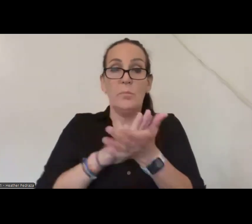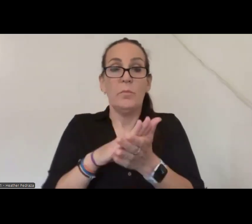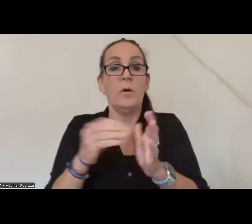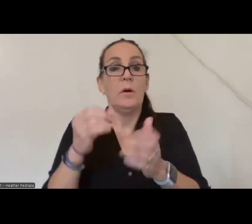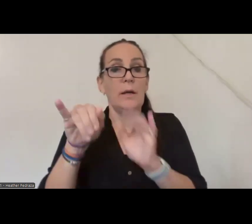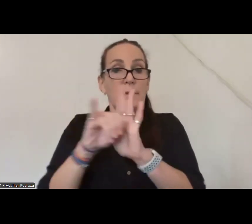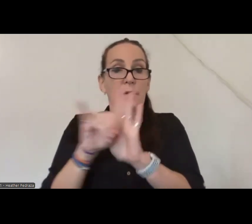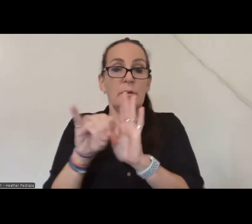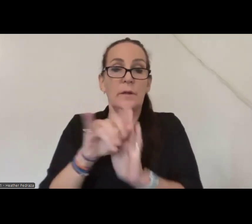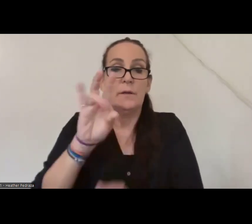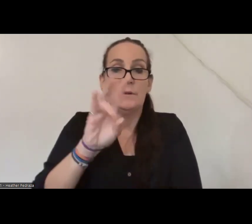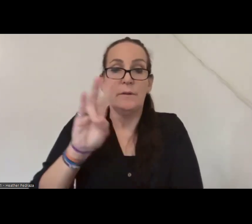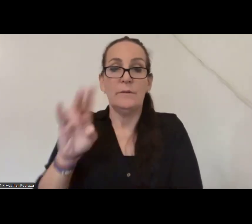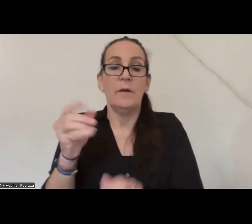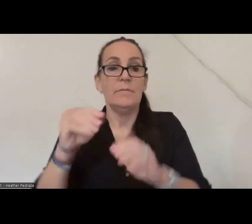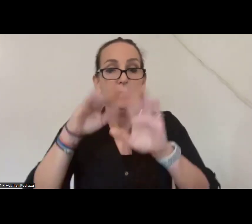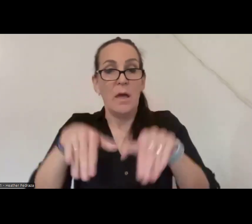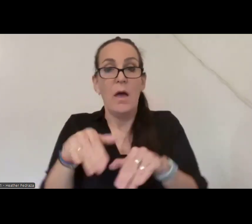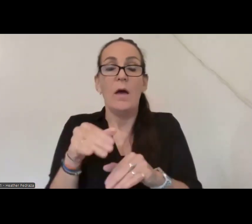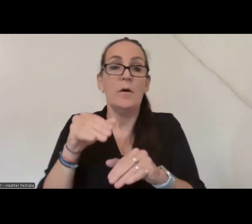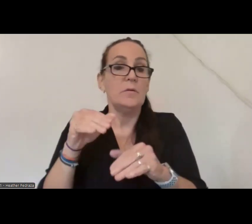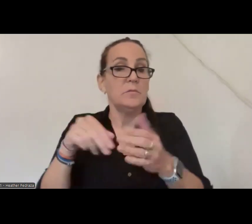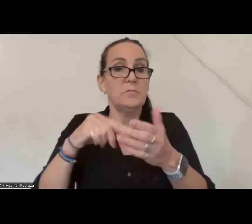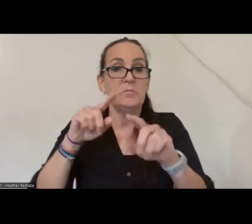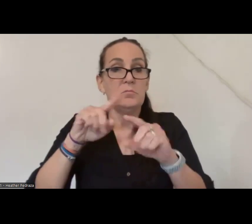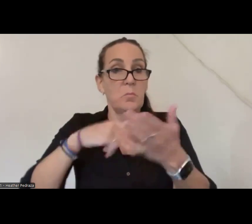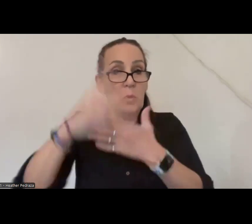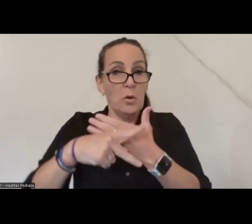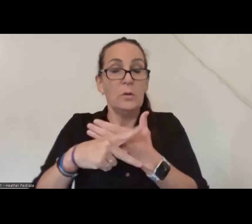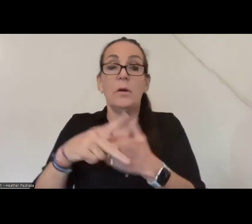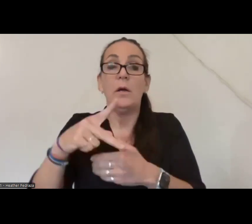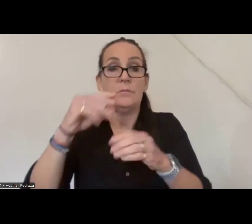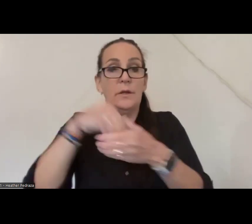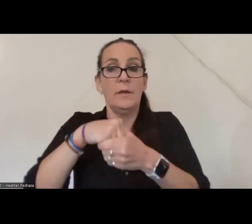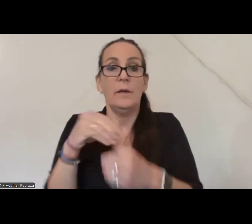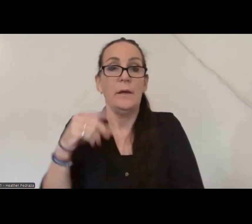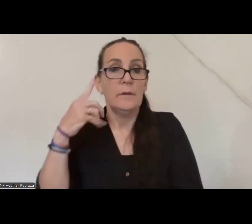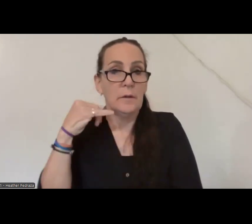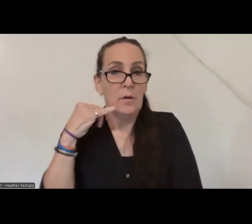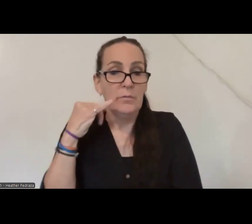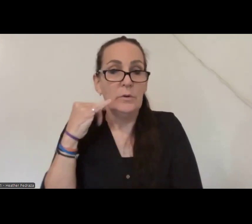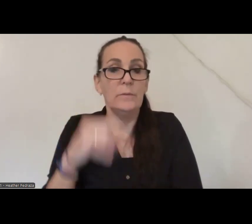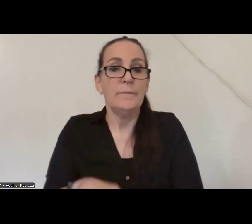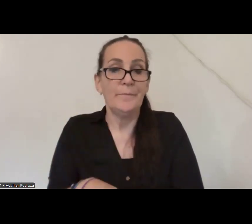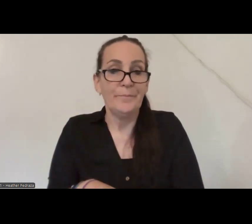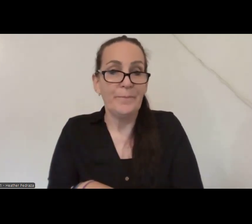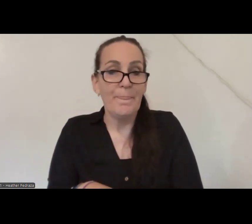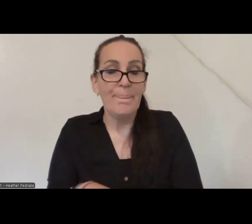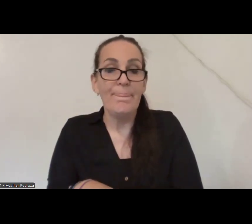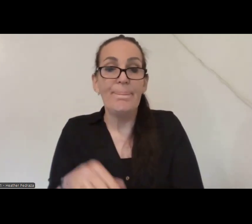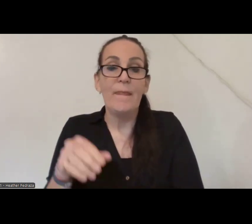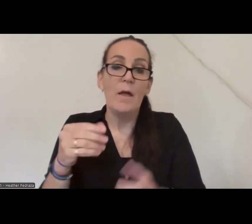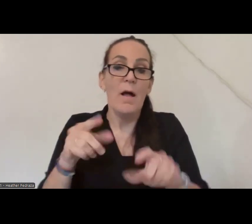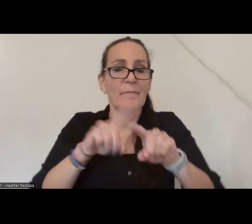housing relating programs that are operating in California. So this was kind of a wide berth of